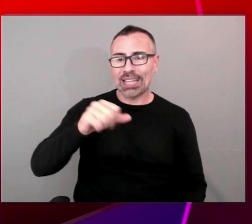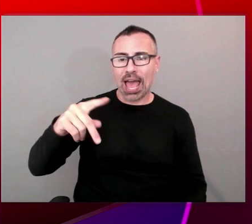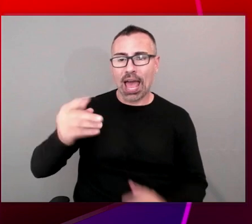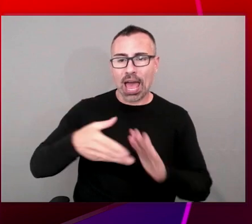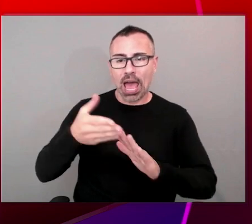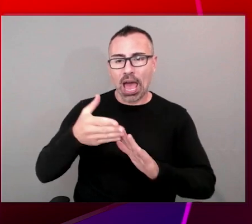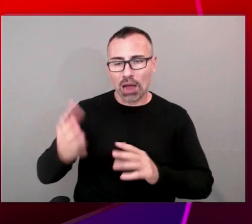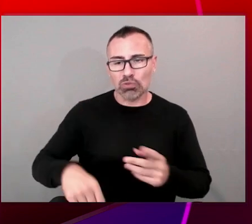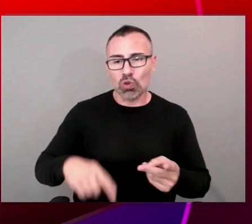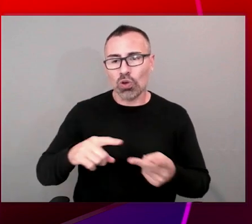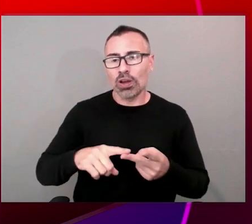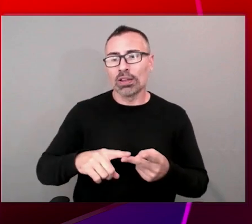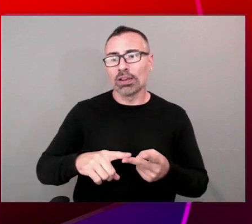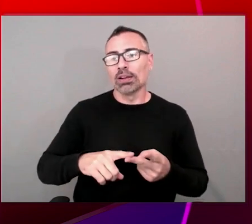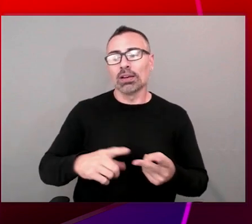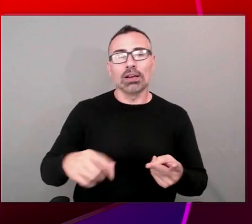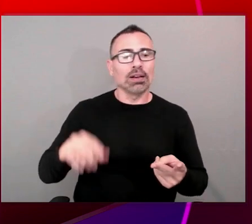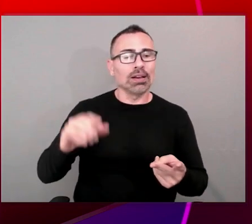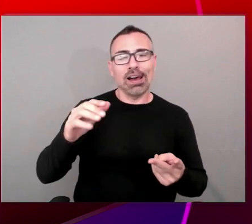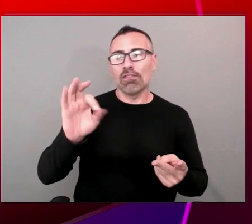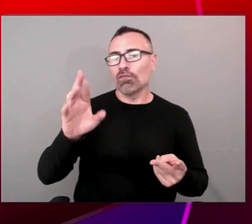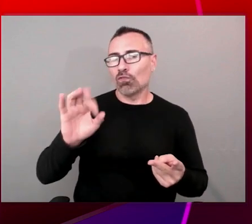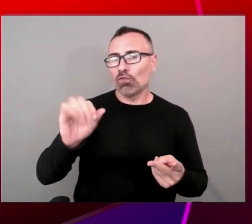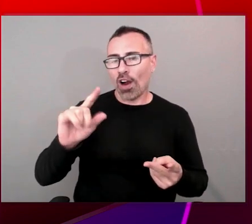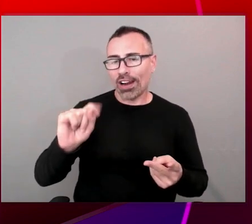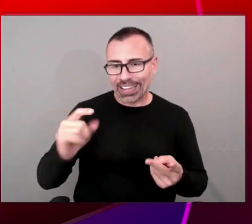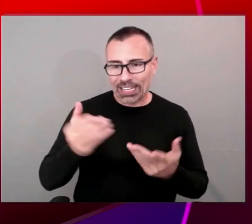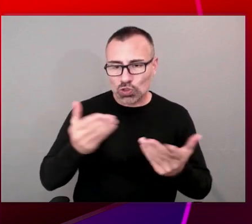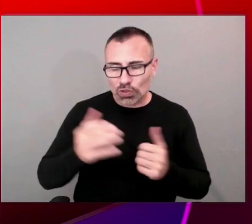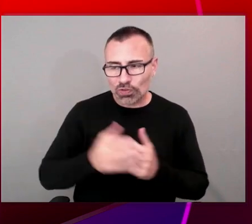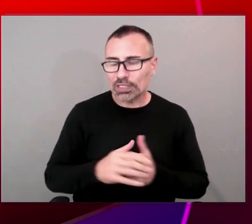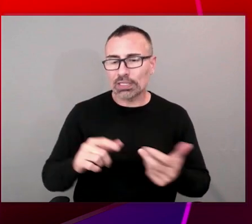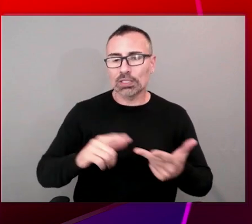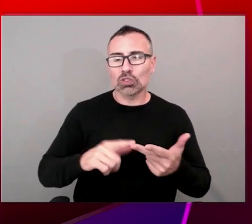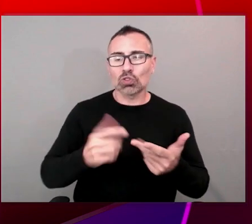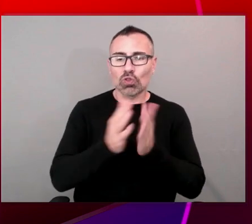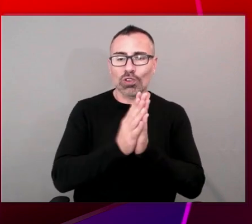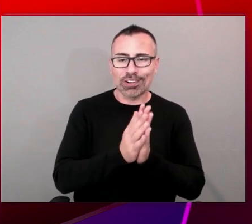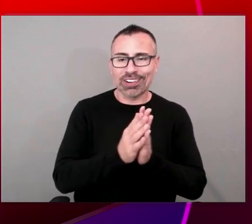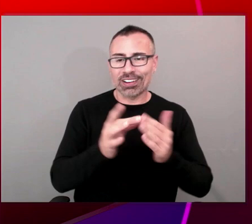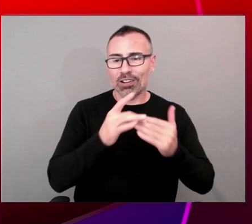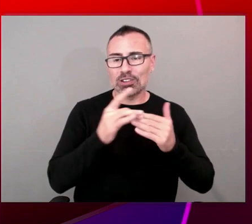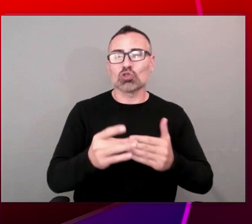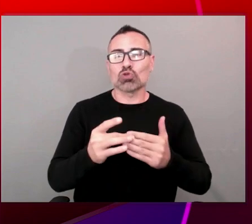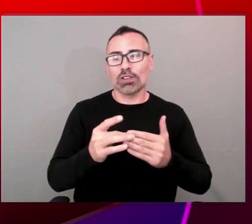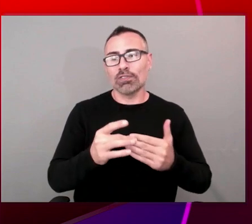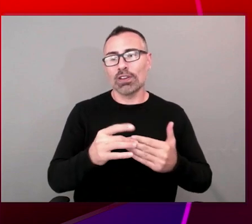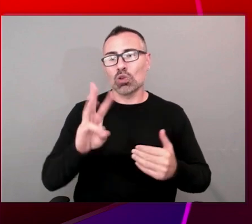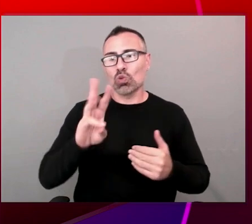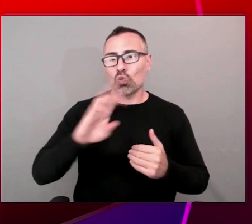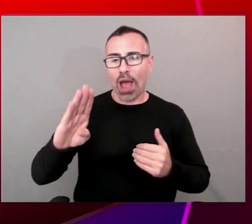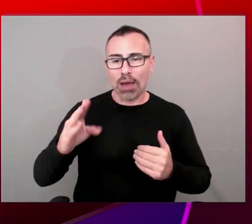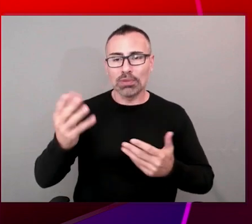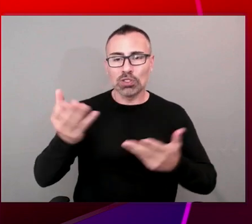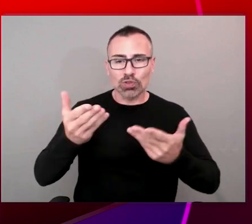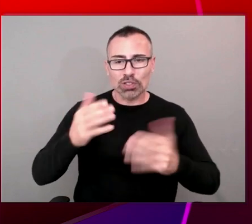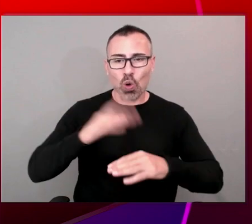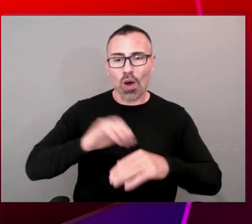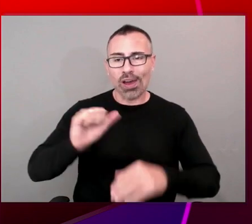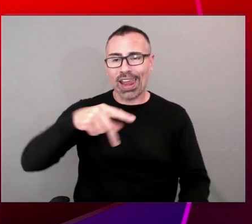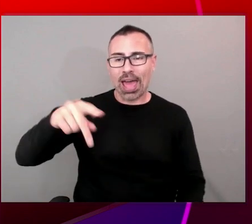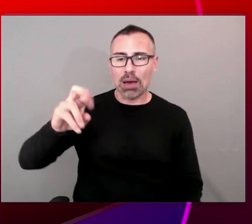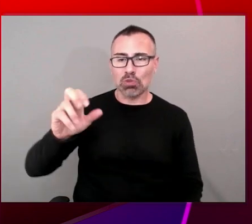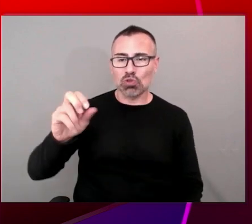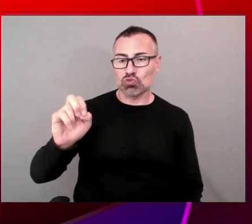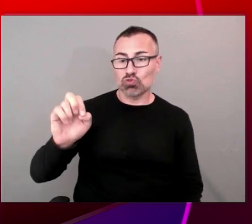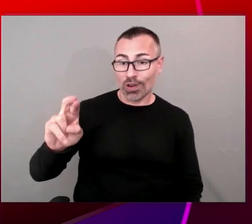balanced services on Fargate, how to do request-driven web services on App Runner, which is, I think, that again, App Runner runs